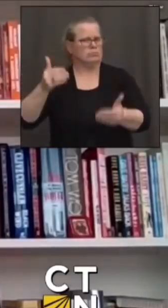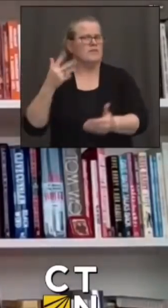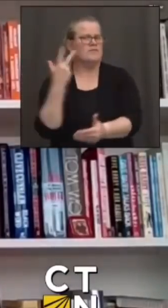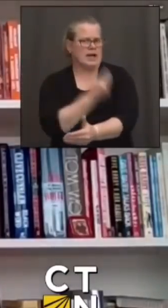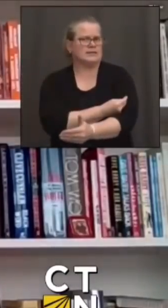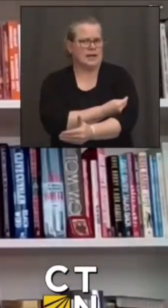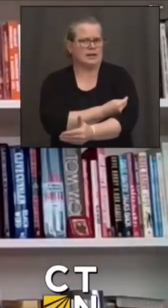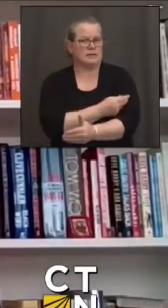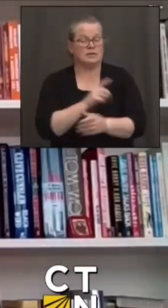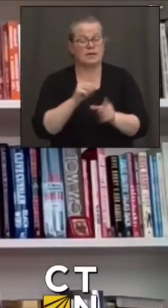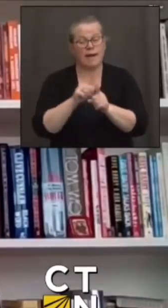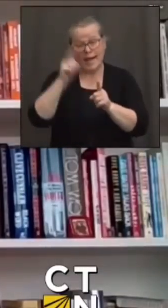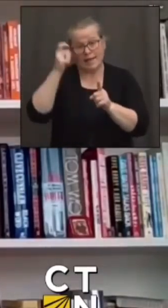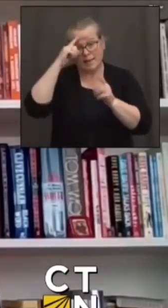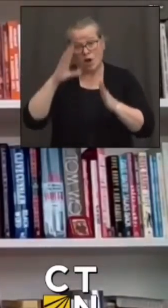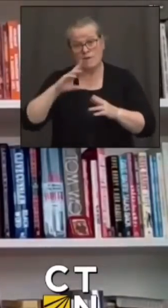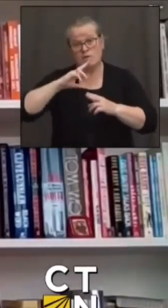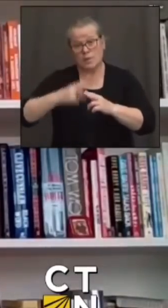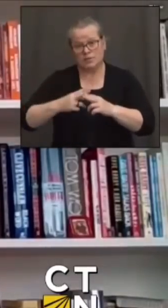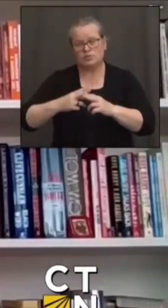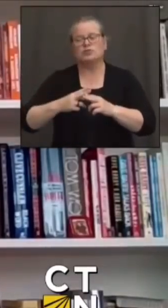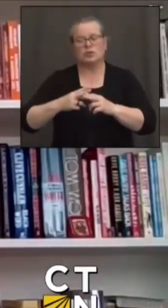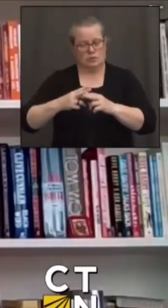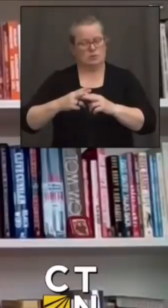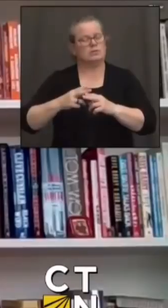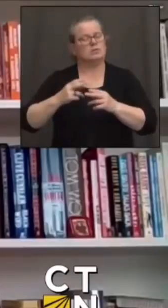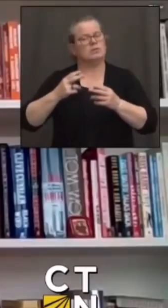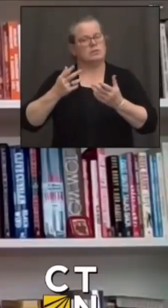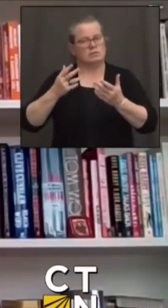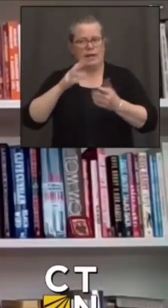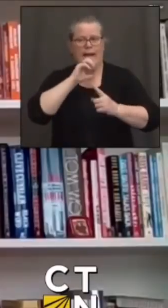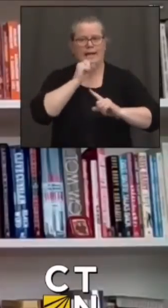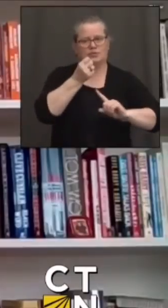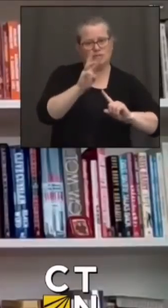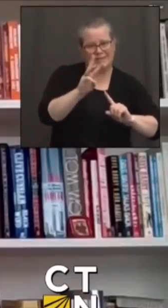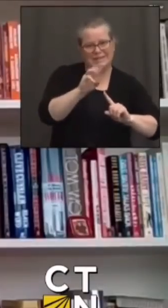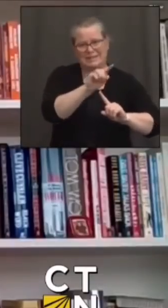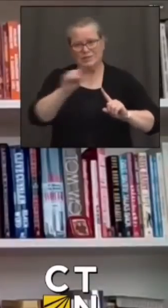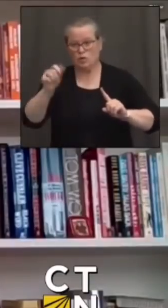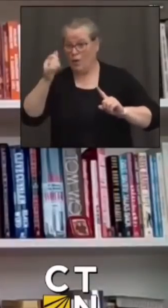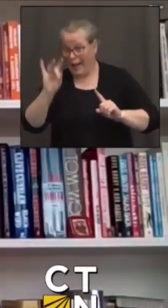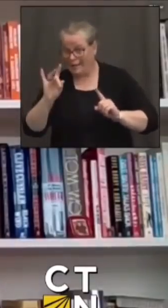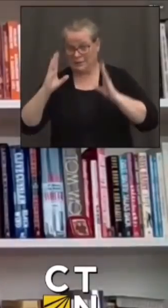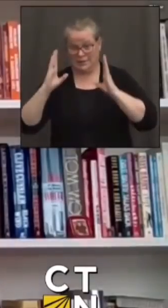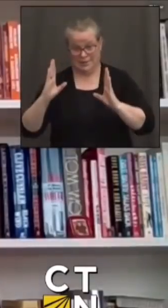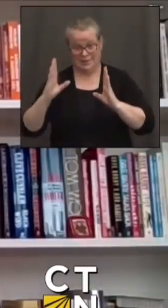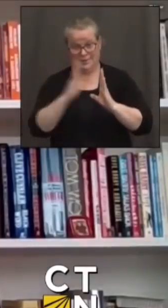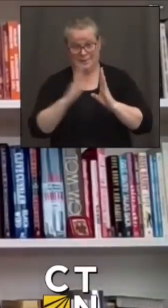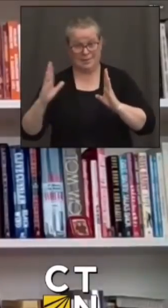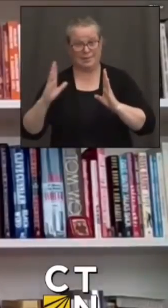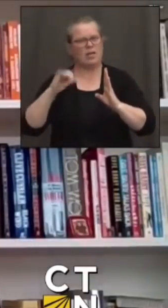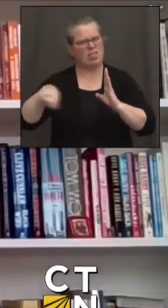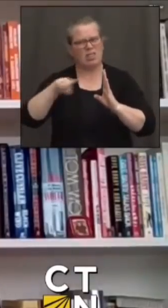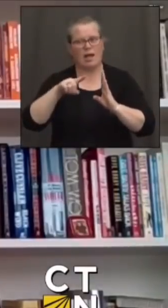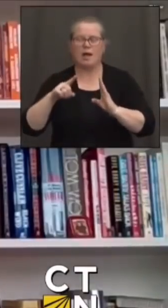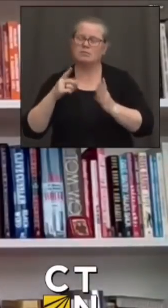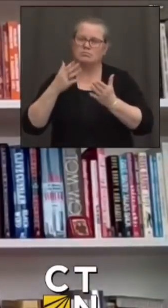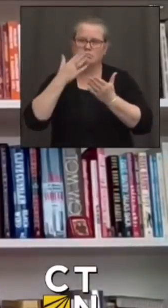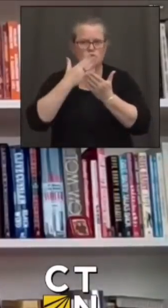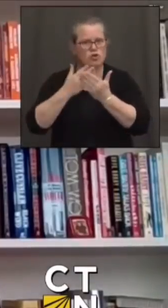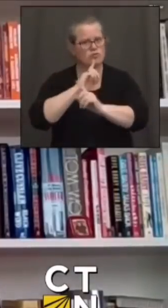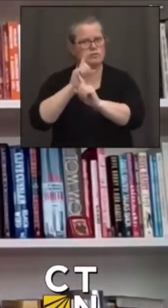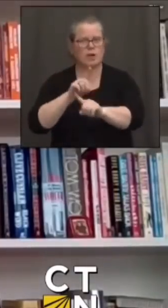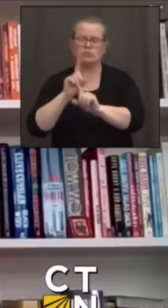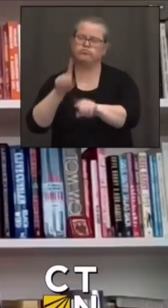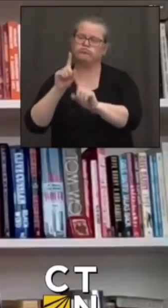As the governor mentioned, we've seen a terrific response in the 16 to 18-year-old age group and a really quick start,